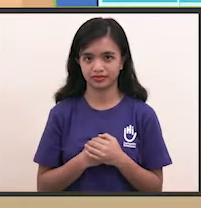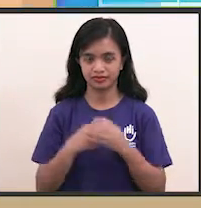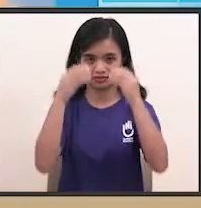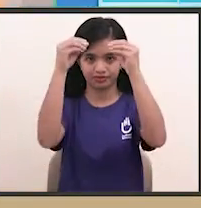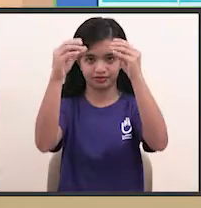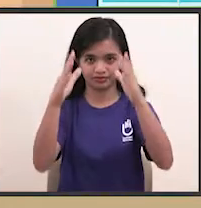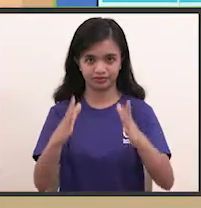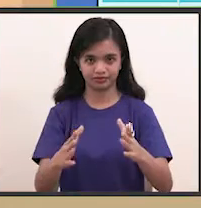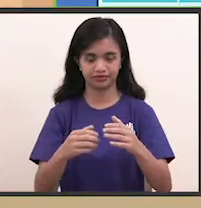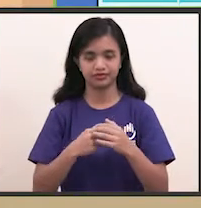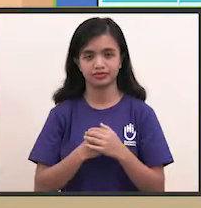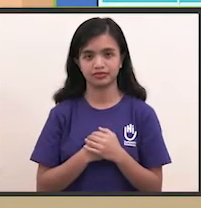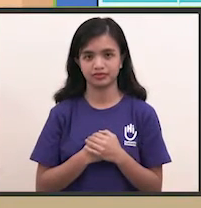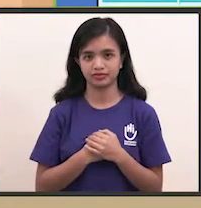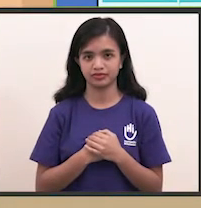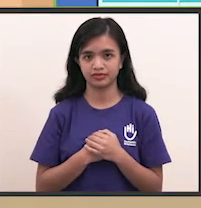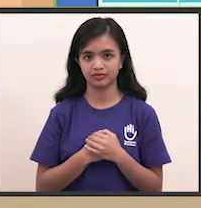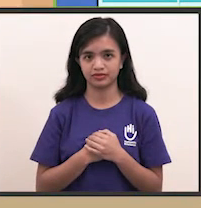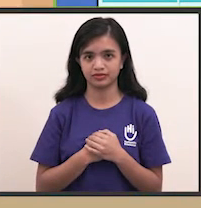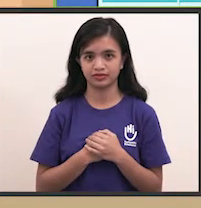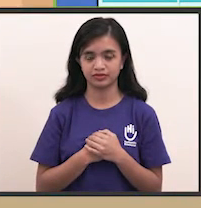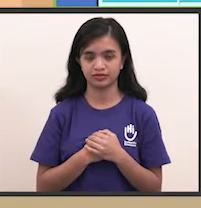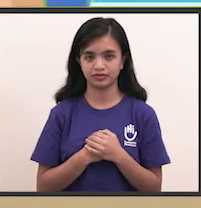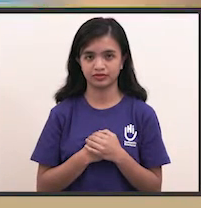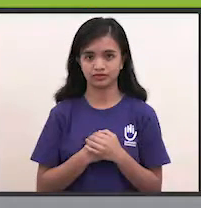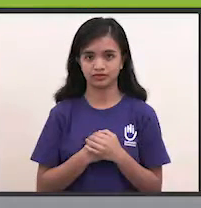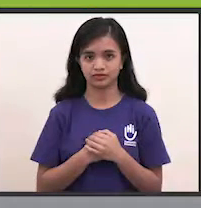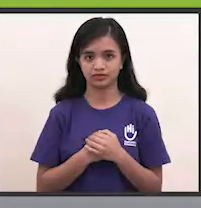your teachers,